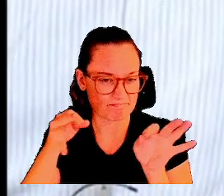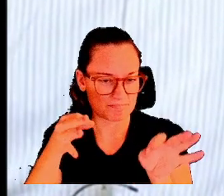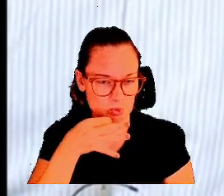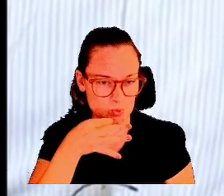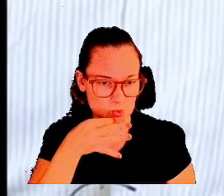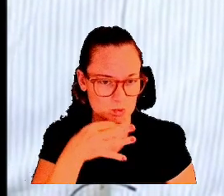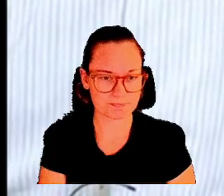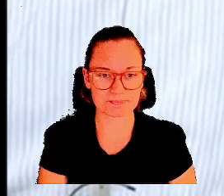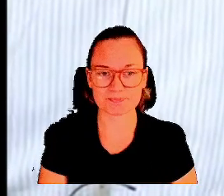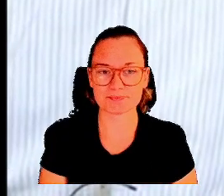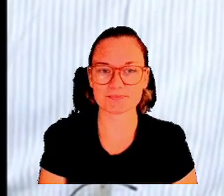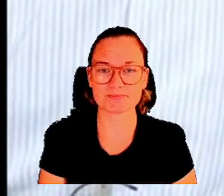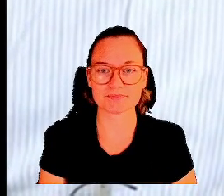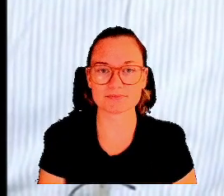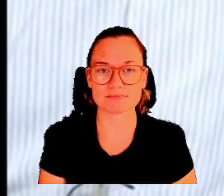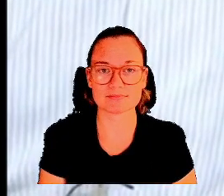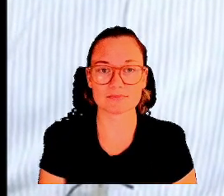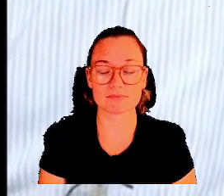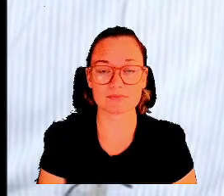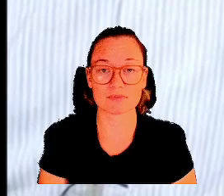range.